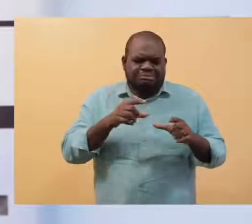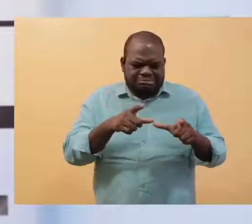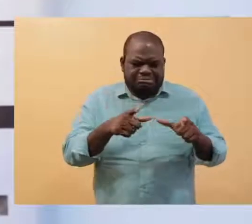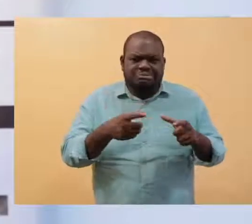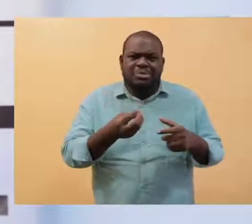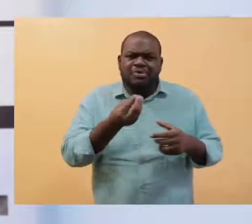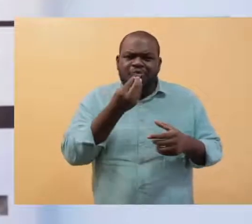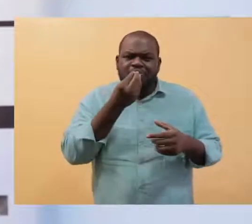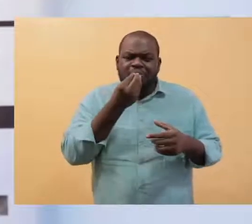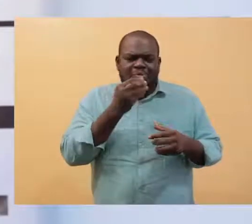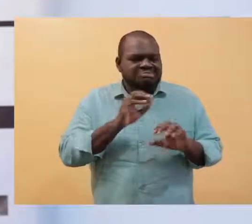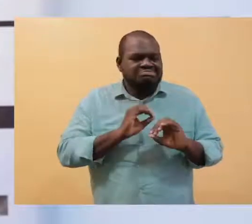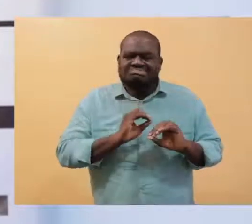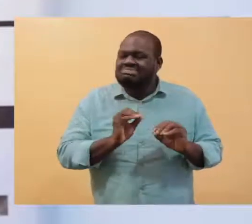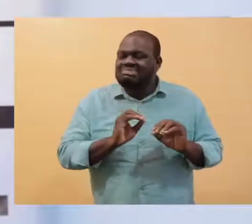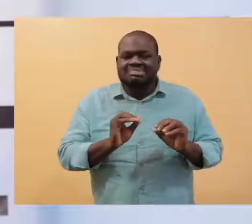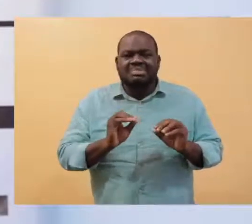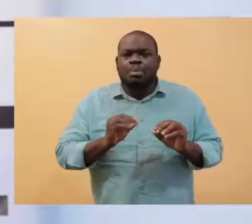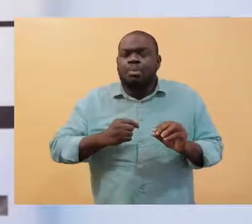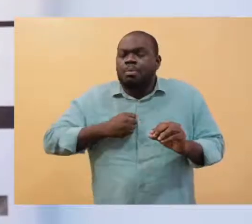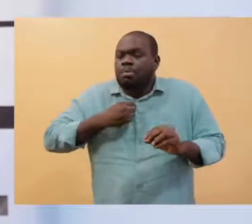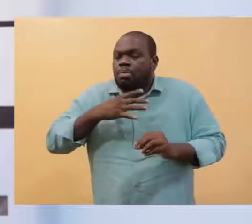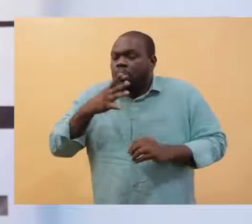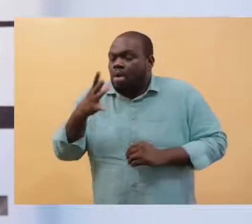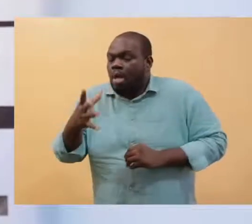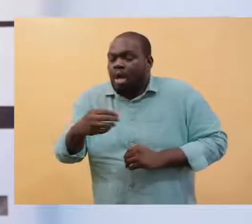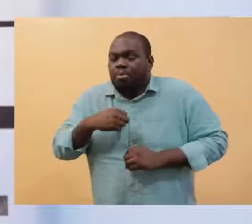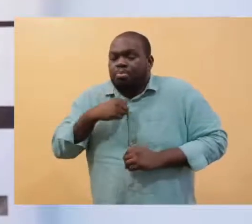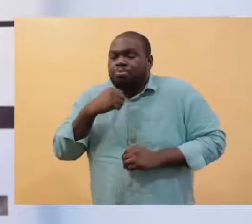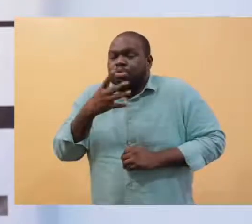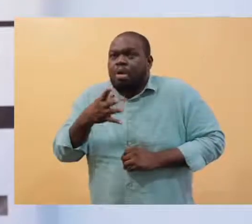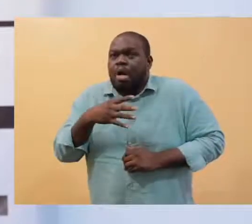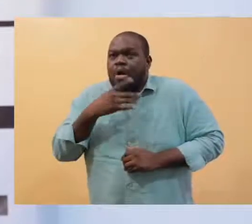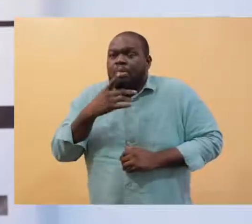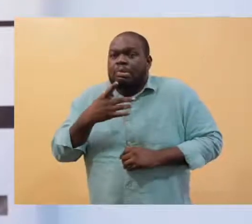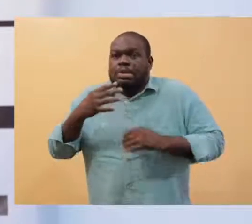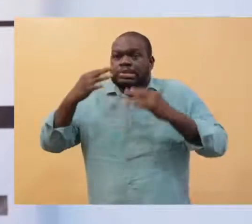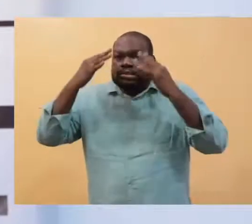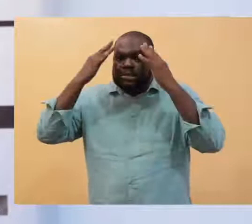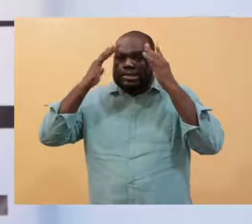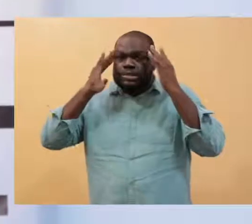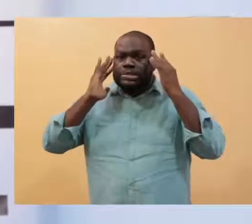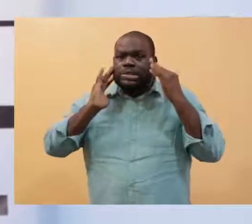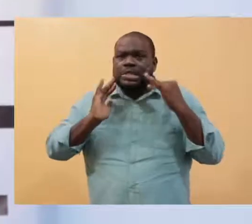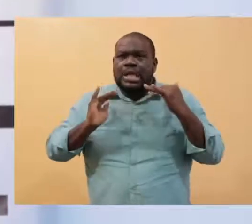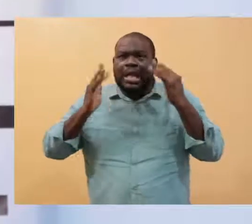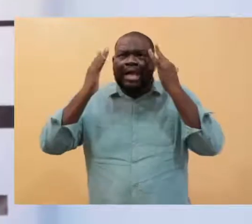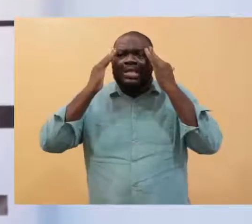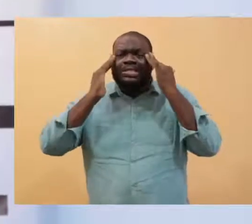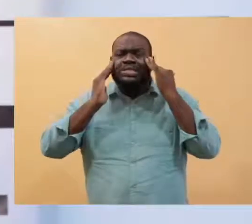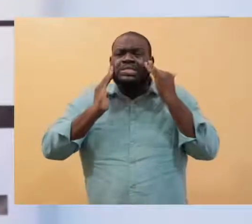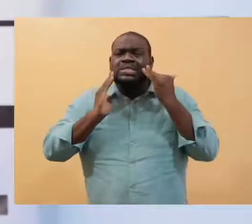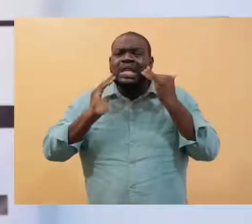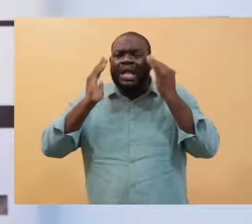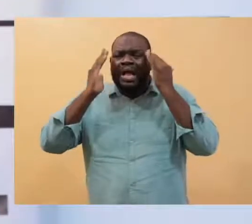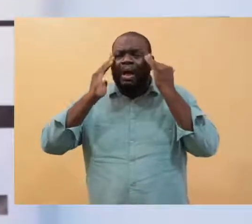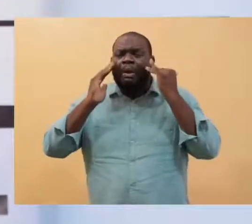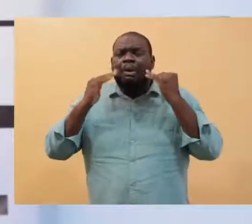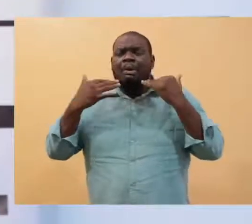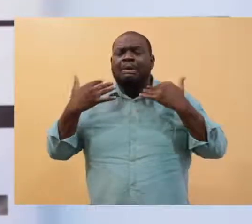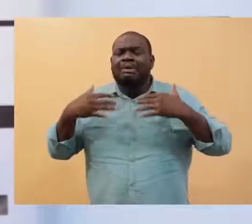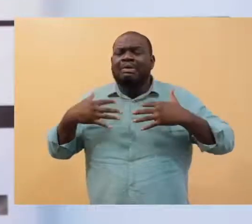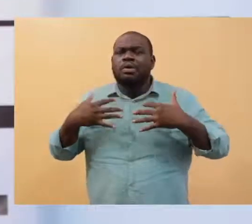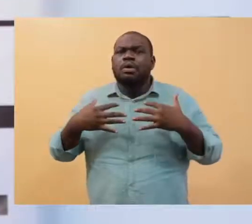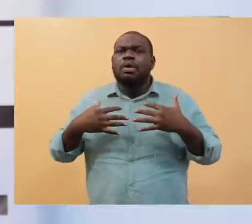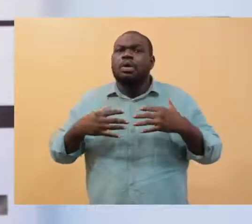anything. I was vomiting and absolutely wringing wet with sweat. And then my